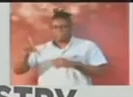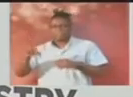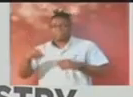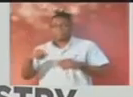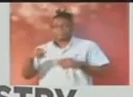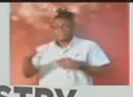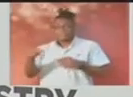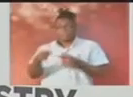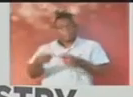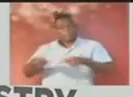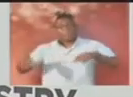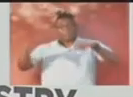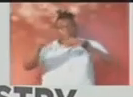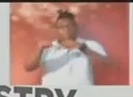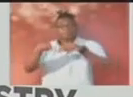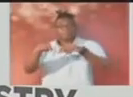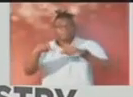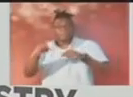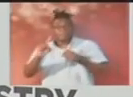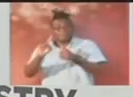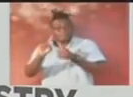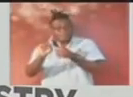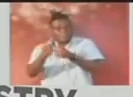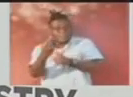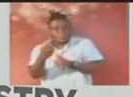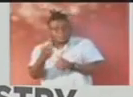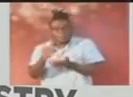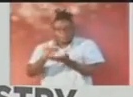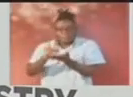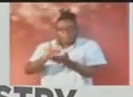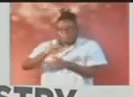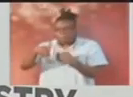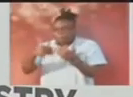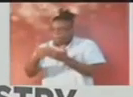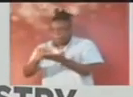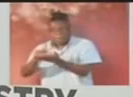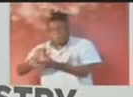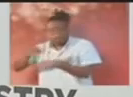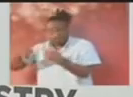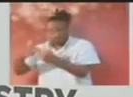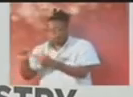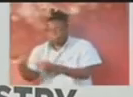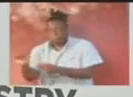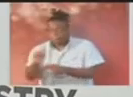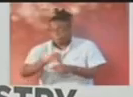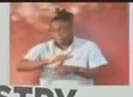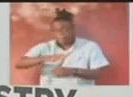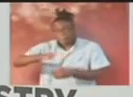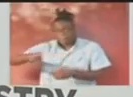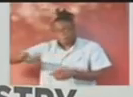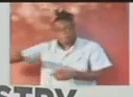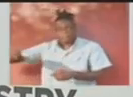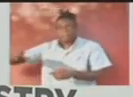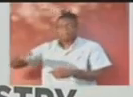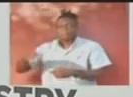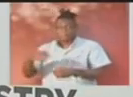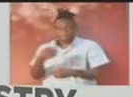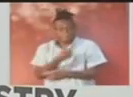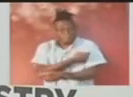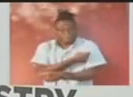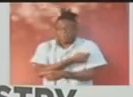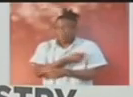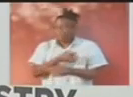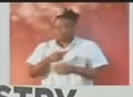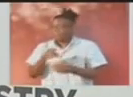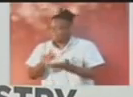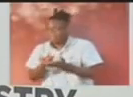make available all medical products, including vaccines, which are needed in a public health emergency. So this is